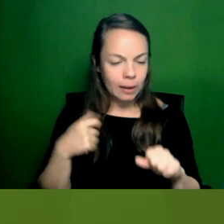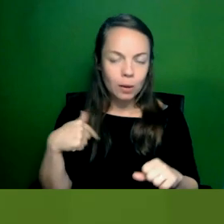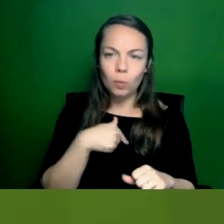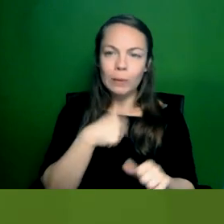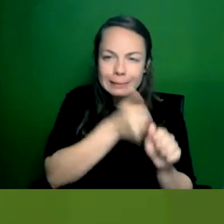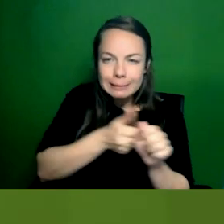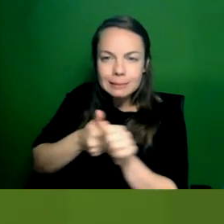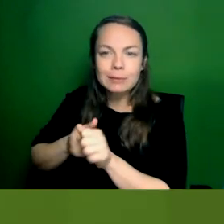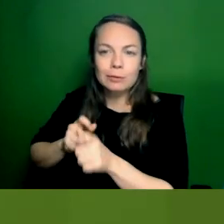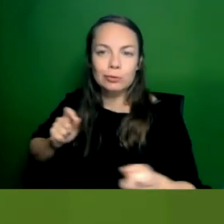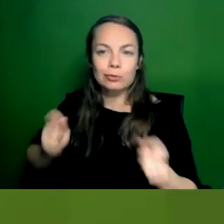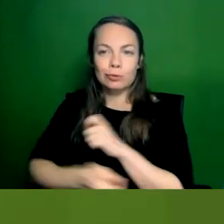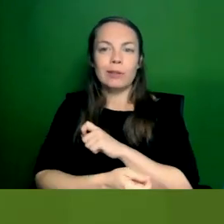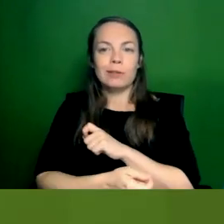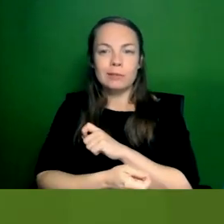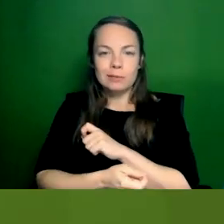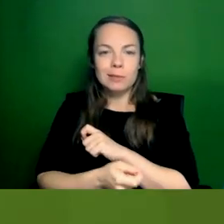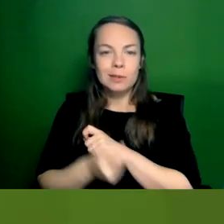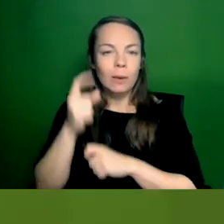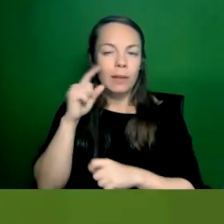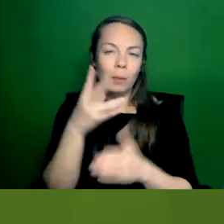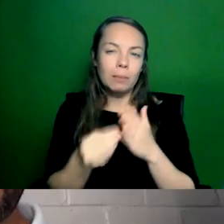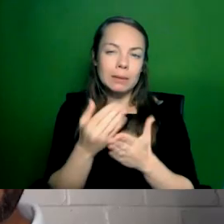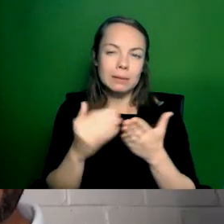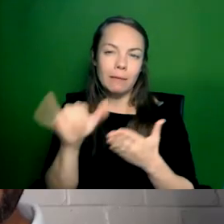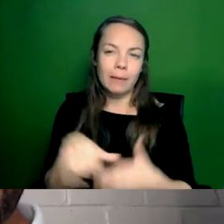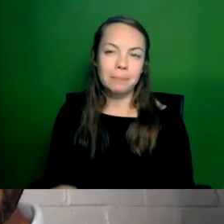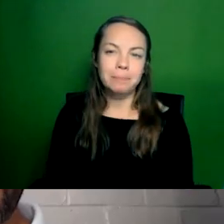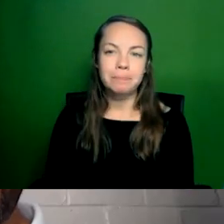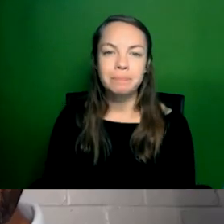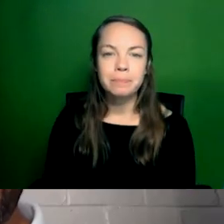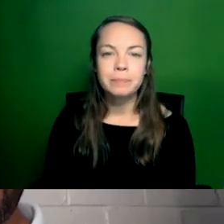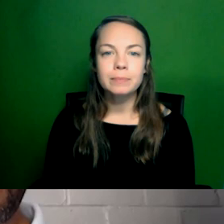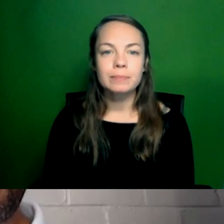think we're missing some of that, honestly.